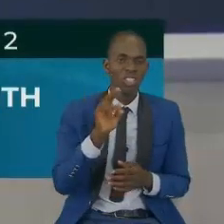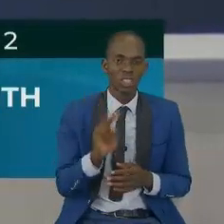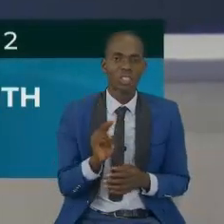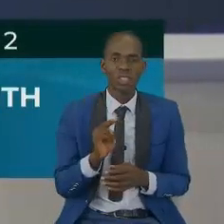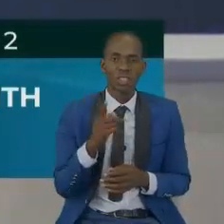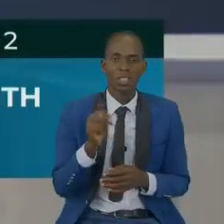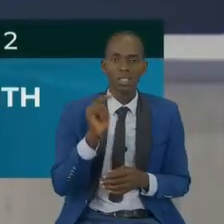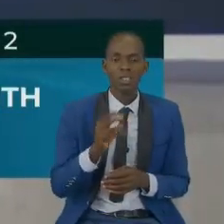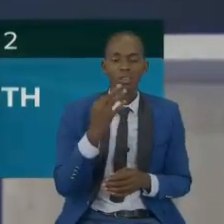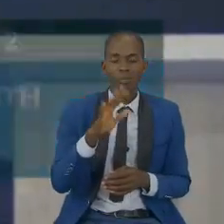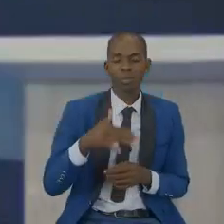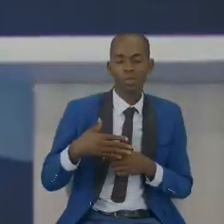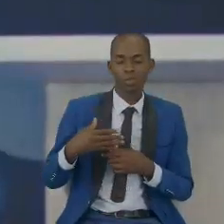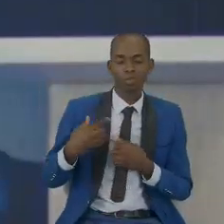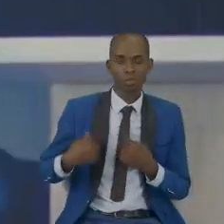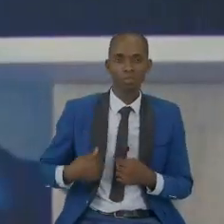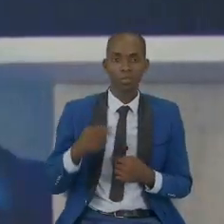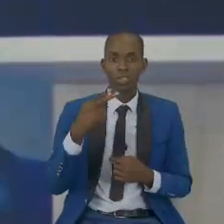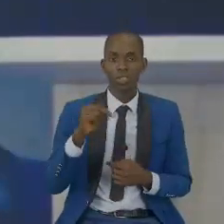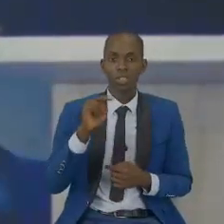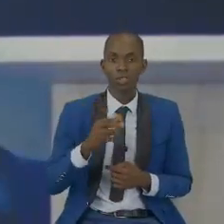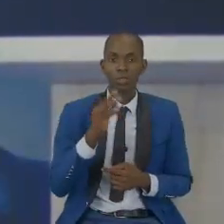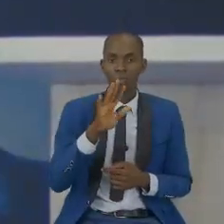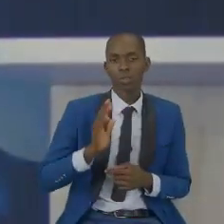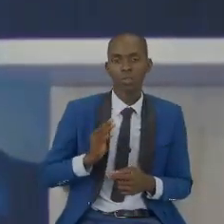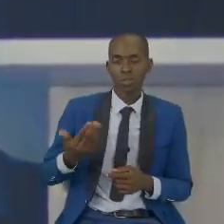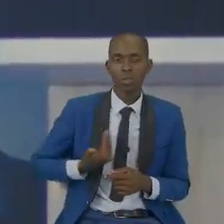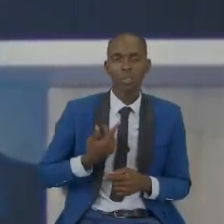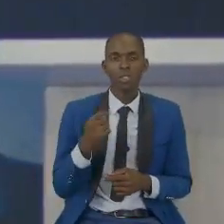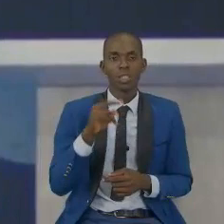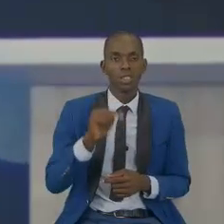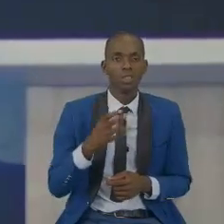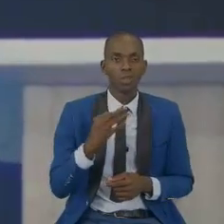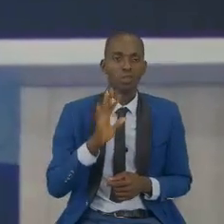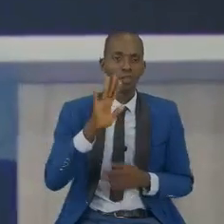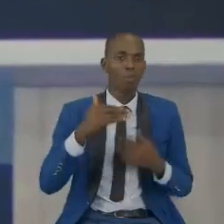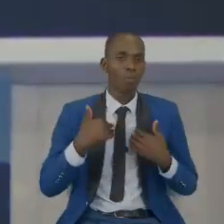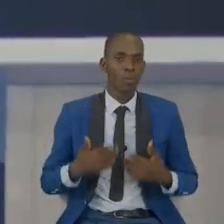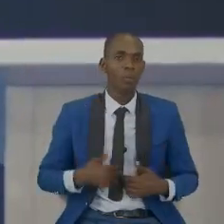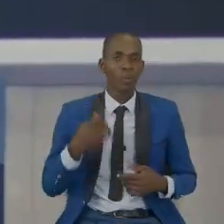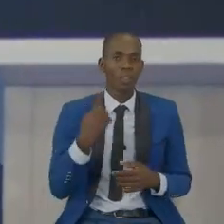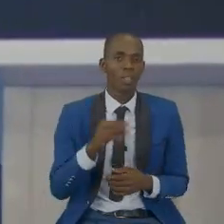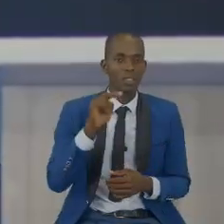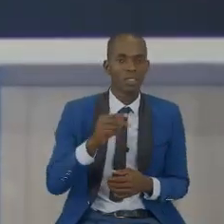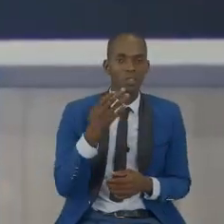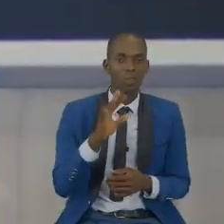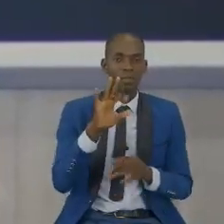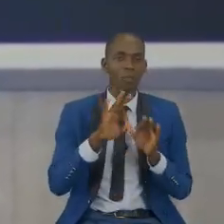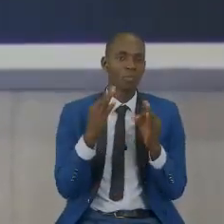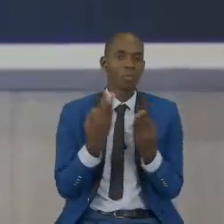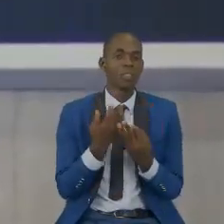the soul, the need of the spirit, the need of the body, the need of the family, the